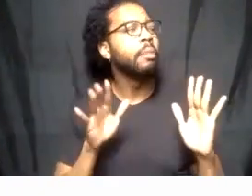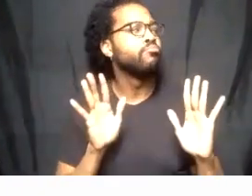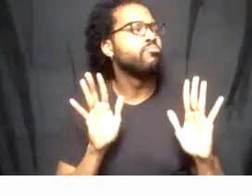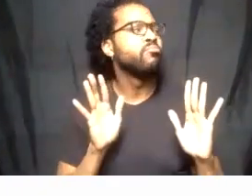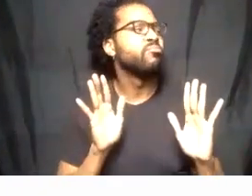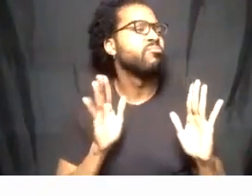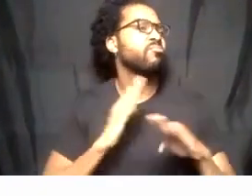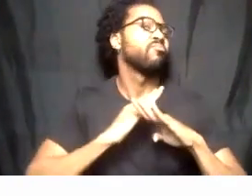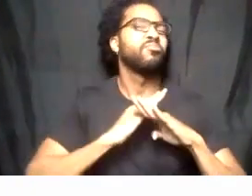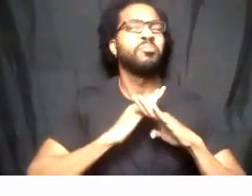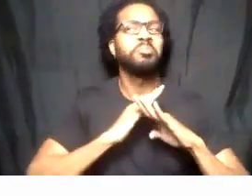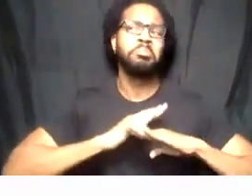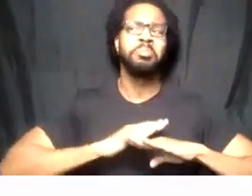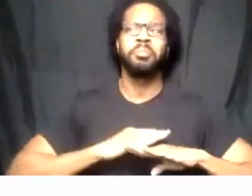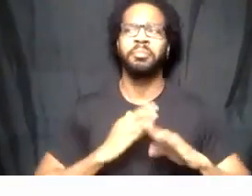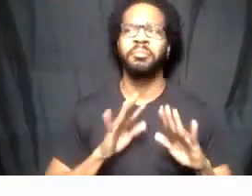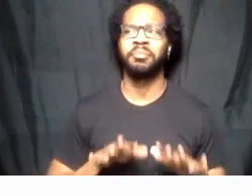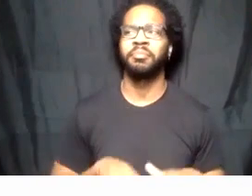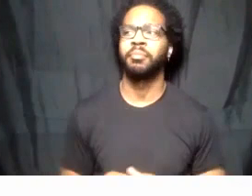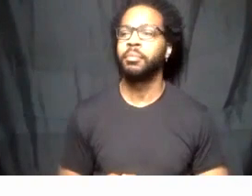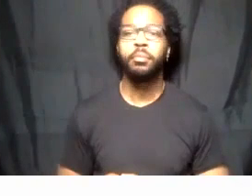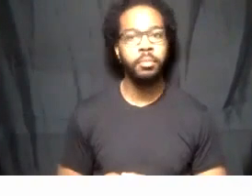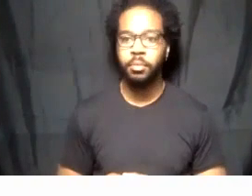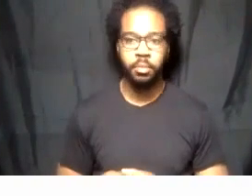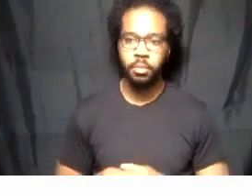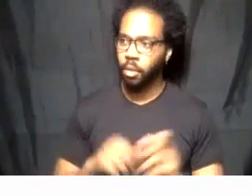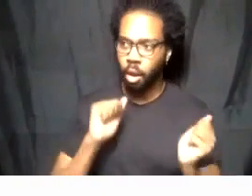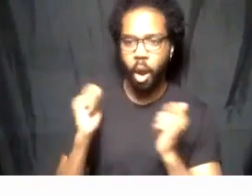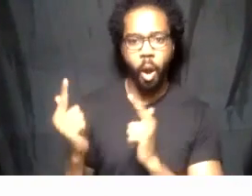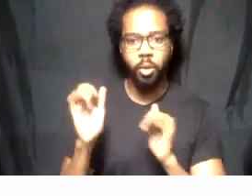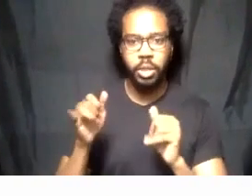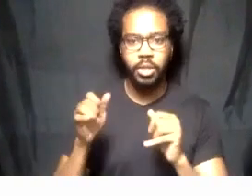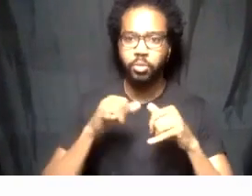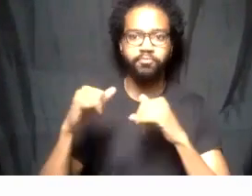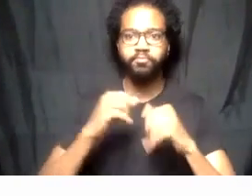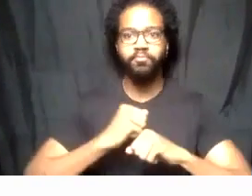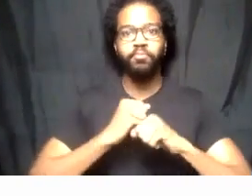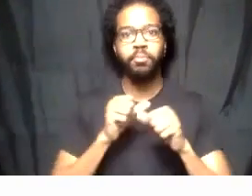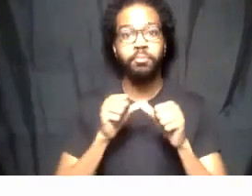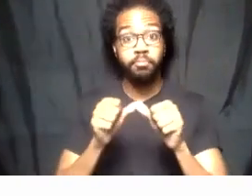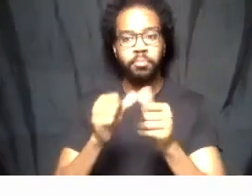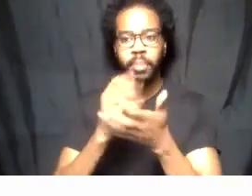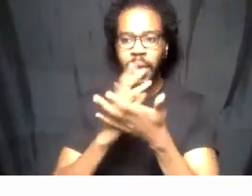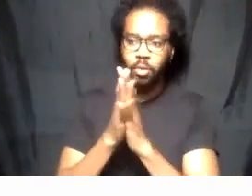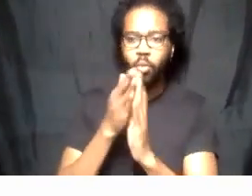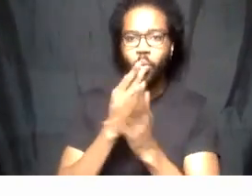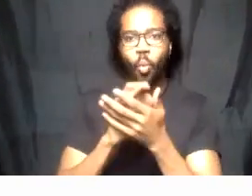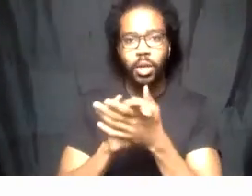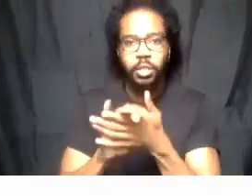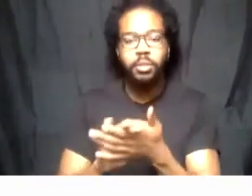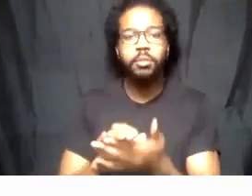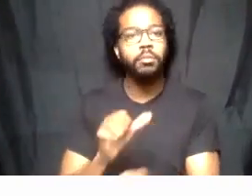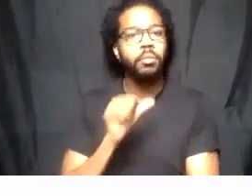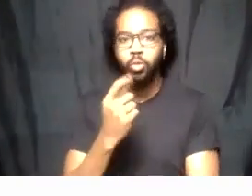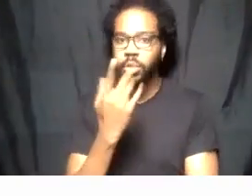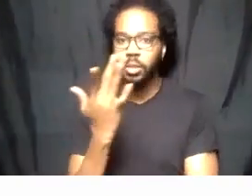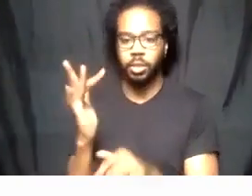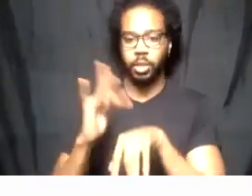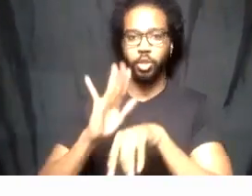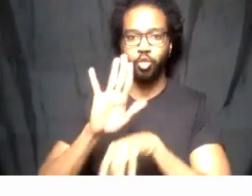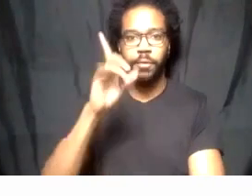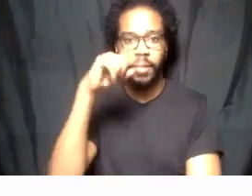of the measures that everyone needs to be taking, which is frequent hand washing, not touching your face, wearing a